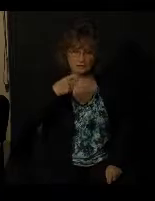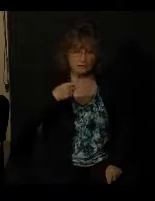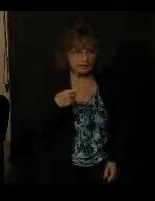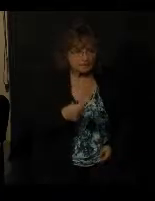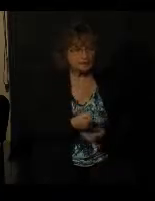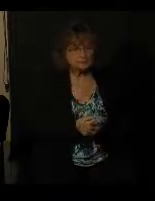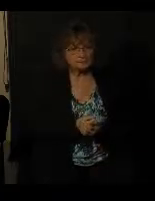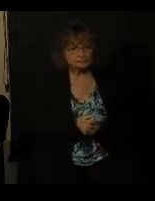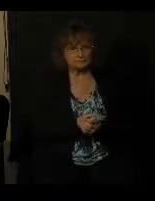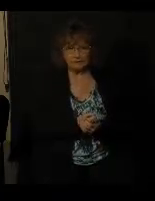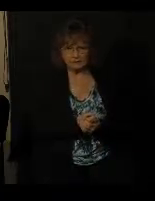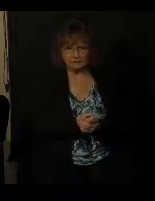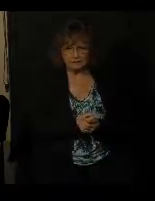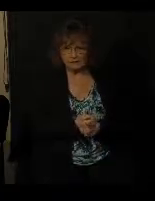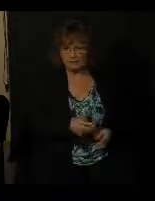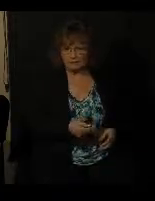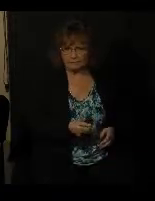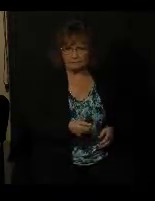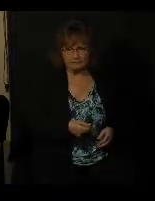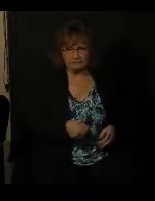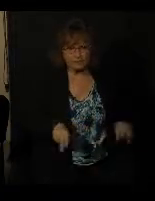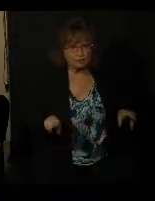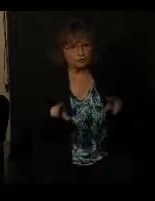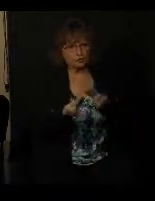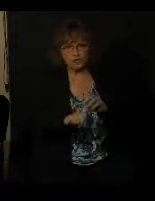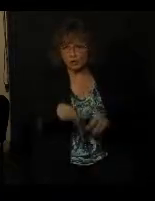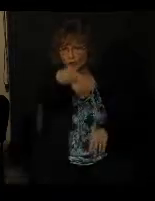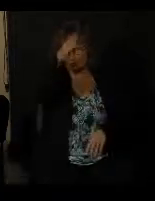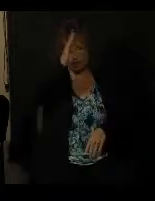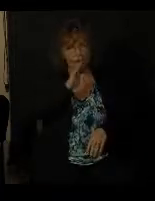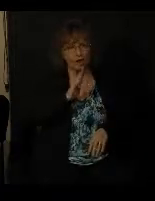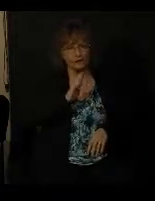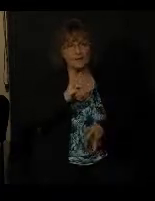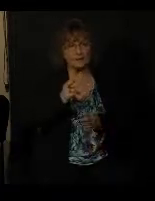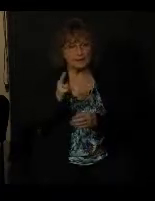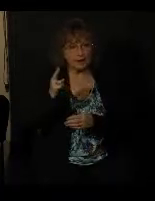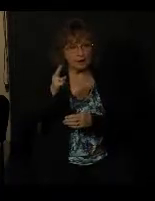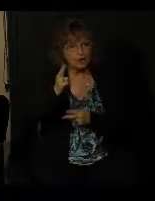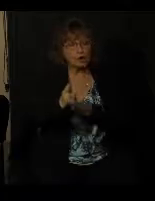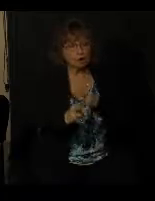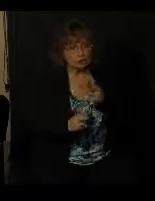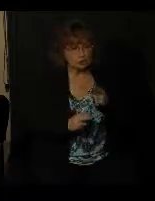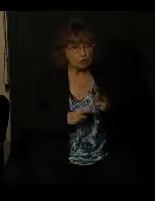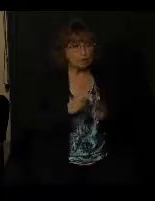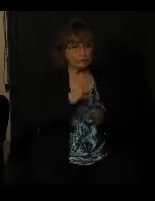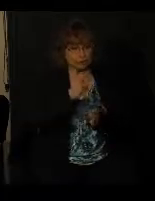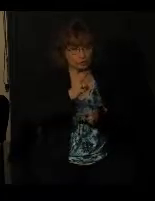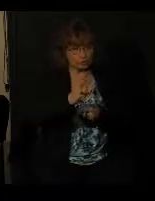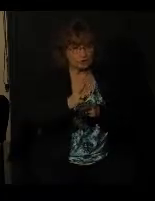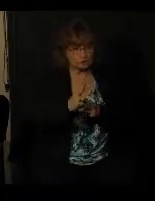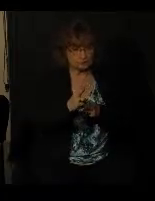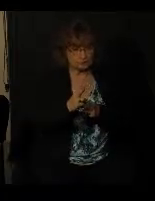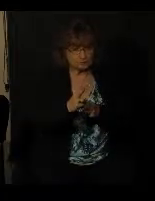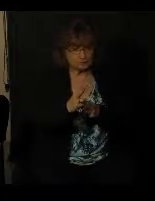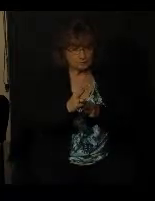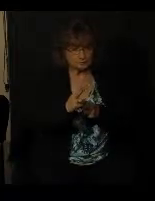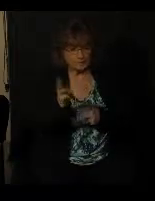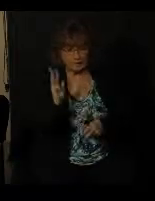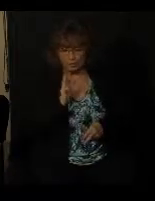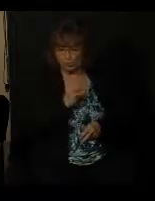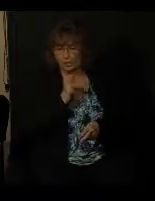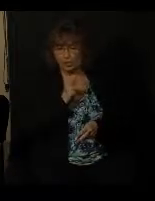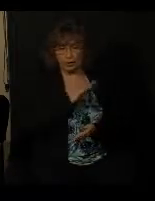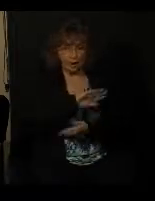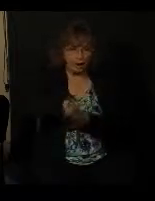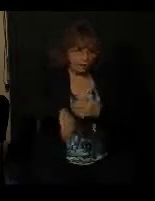Hawking has also said at previous times, we are each free to believe what we want. And it is